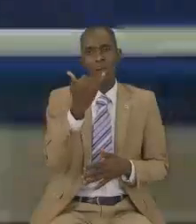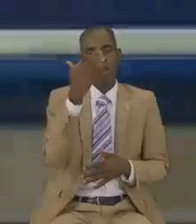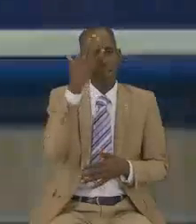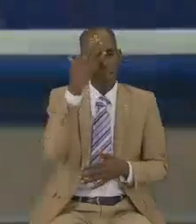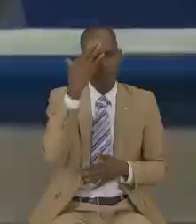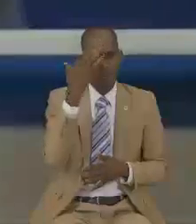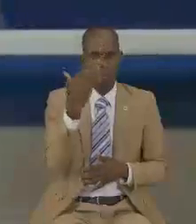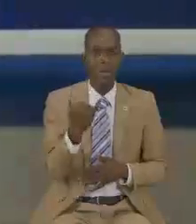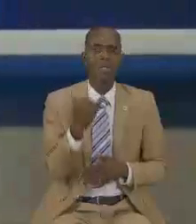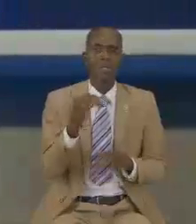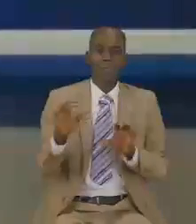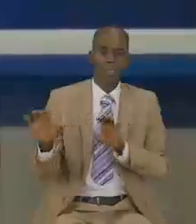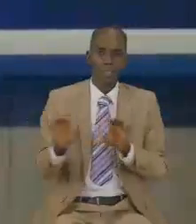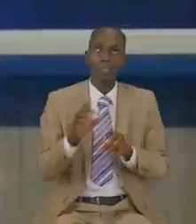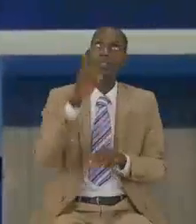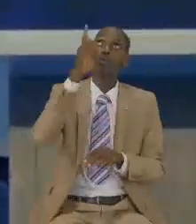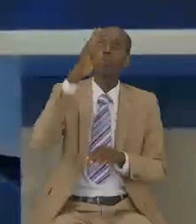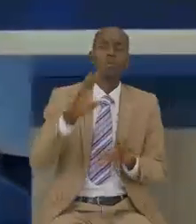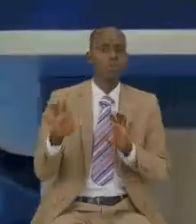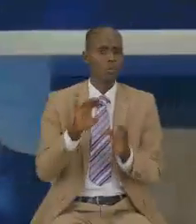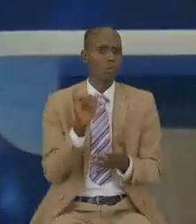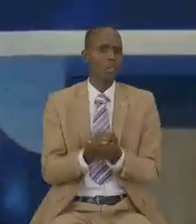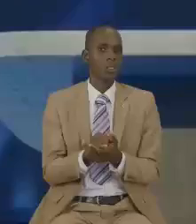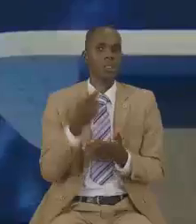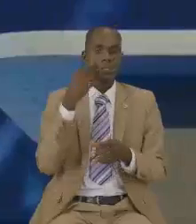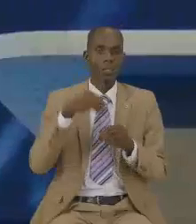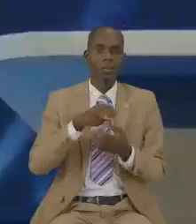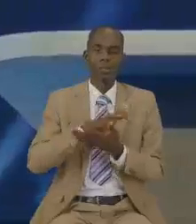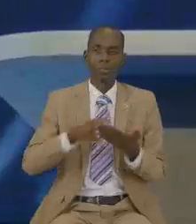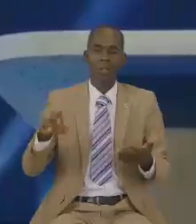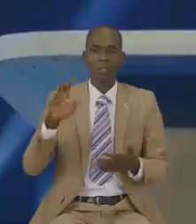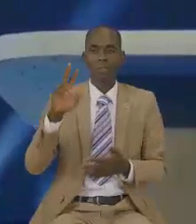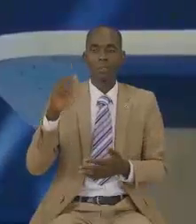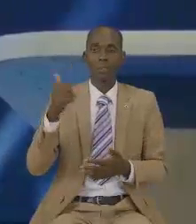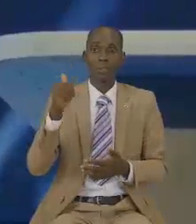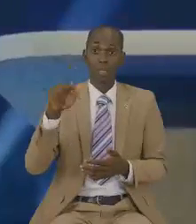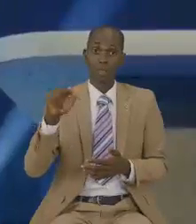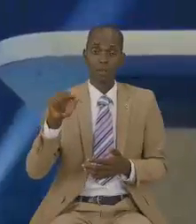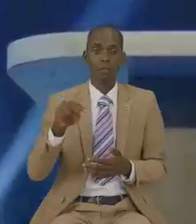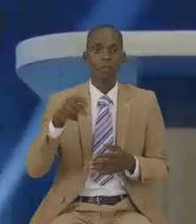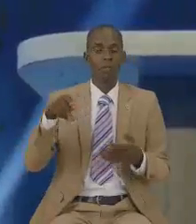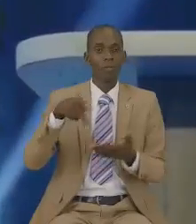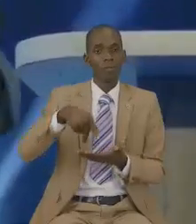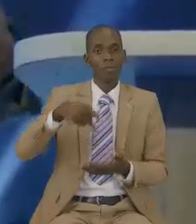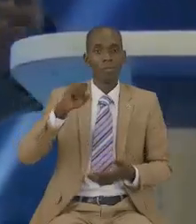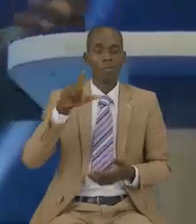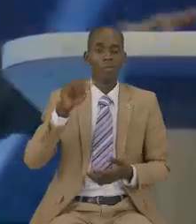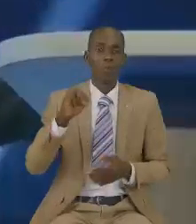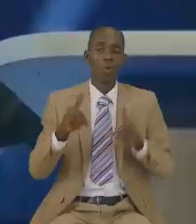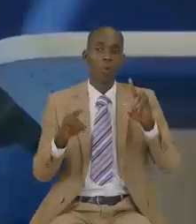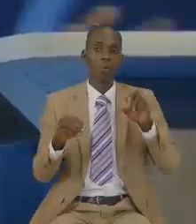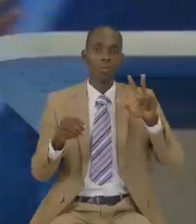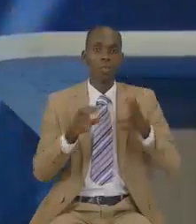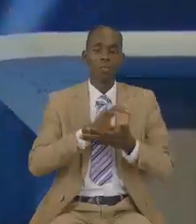why did God do that? Look at verse 13, Psalm 103, verse 13. Like as a